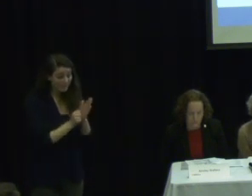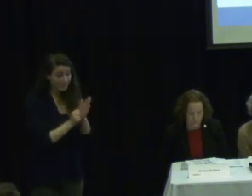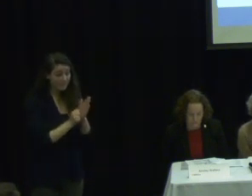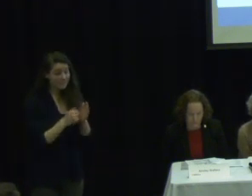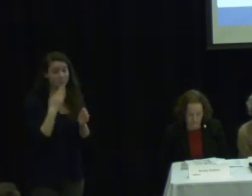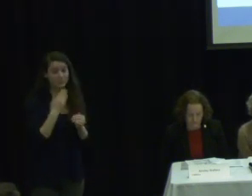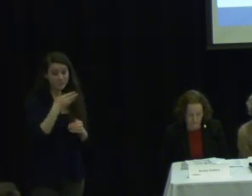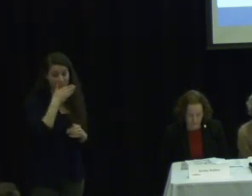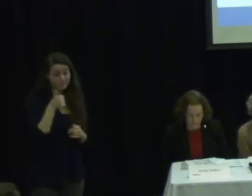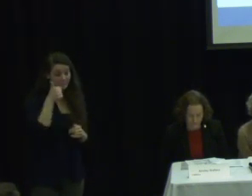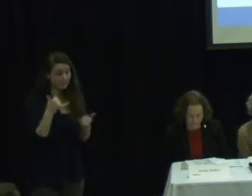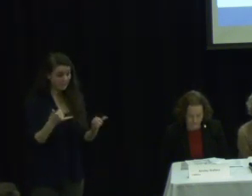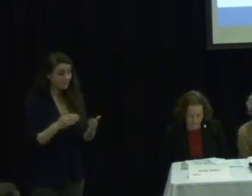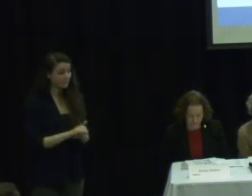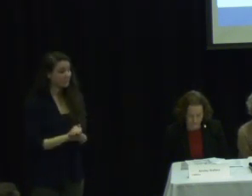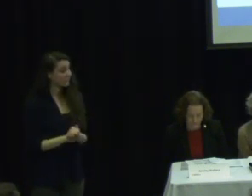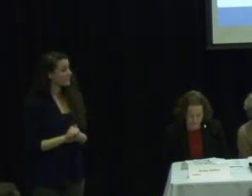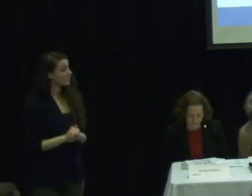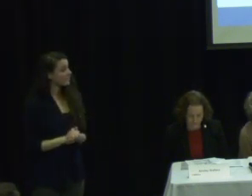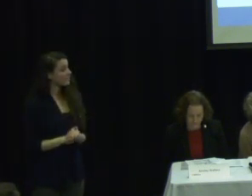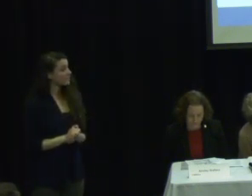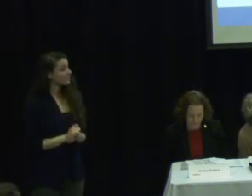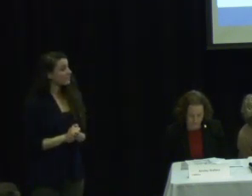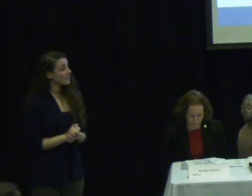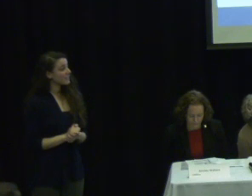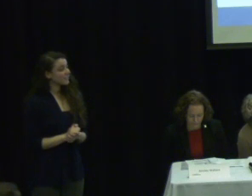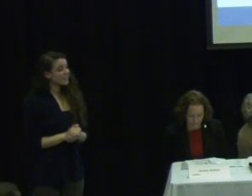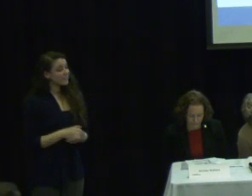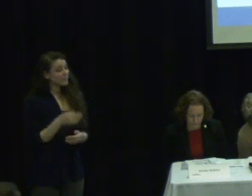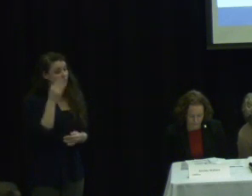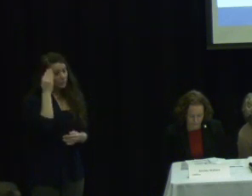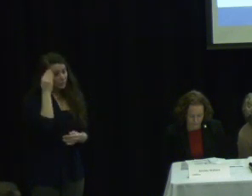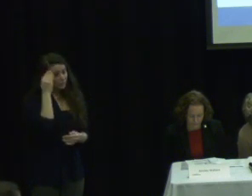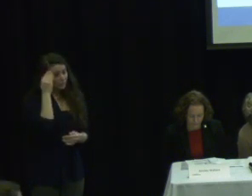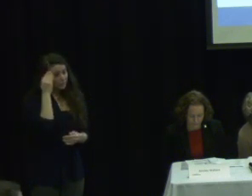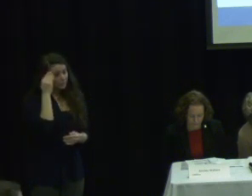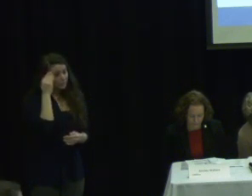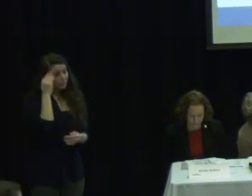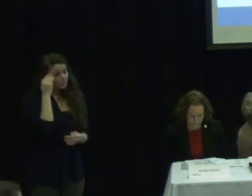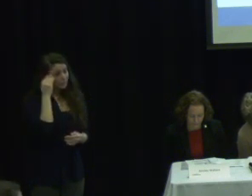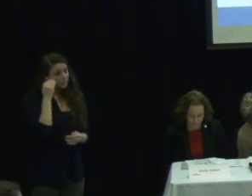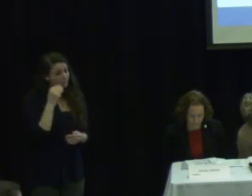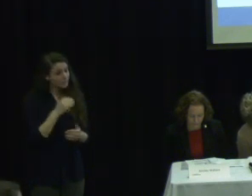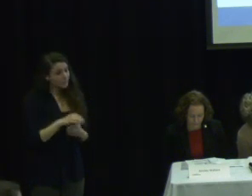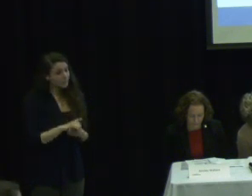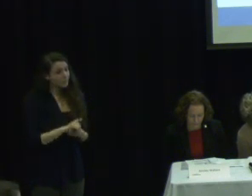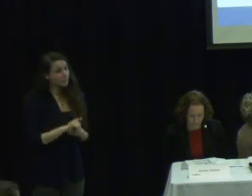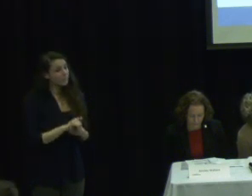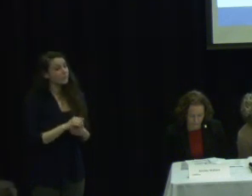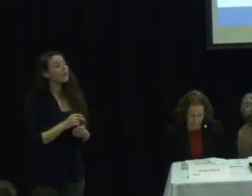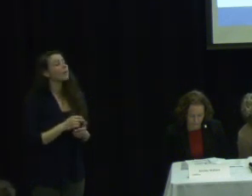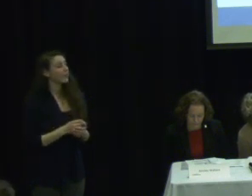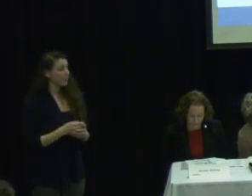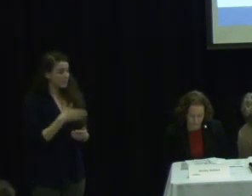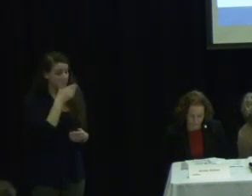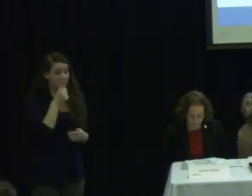We all know the story, but we've had the negative growth. We have the negative demographic gravity every year. The 2008 birth dearth is going to hit